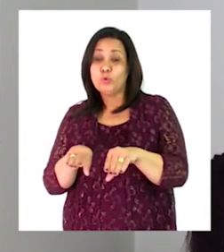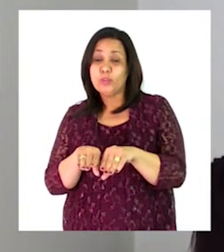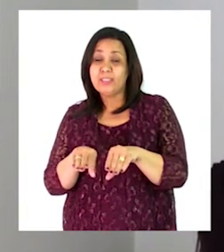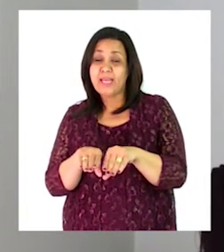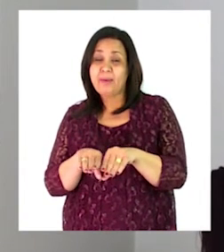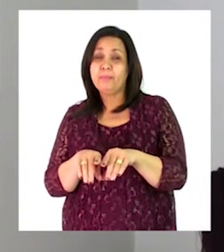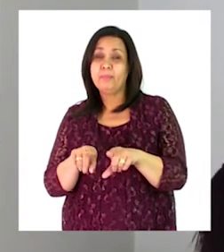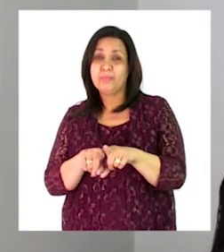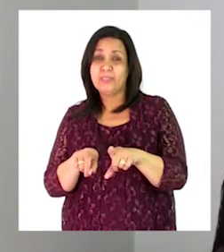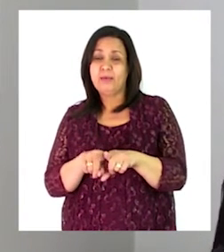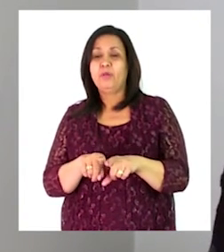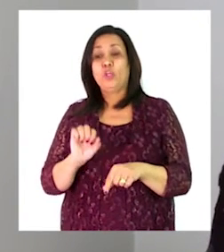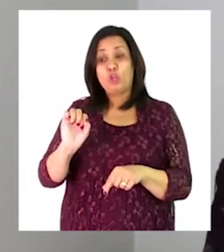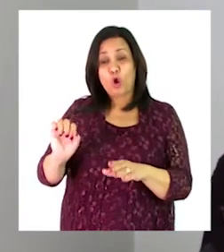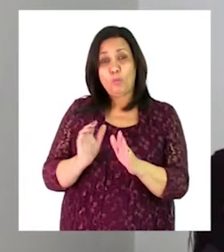page